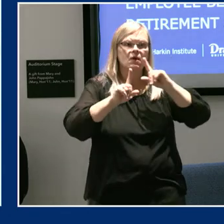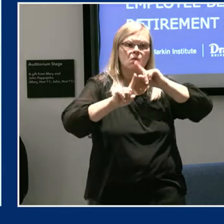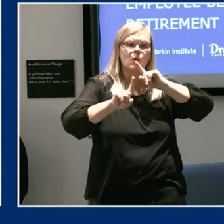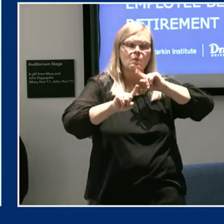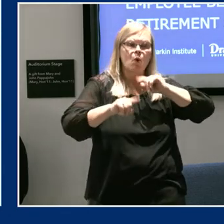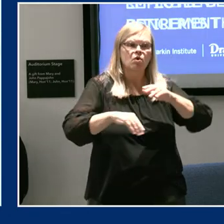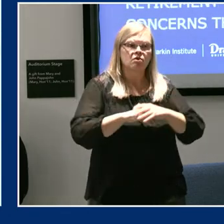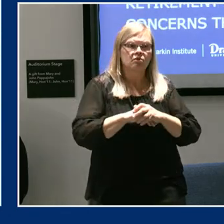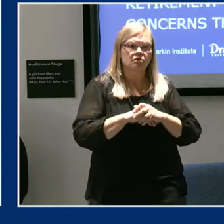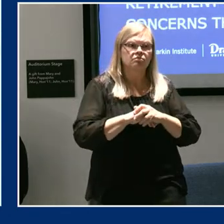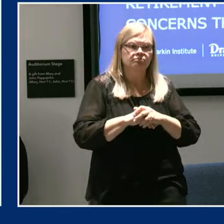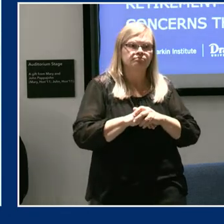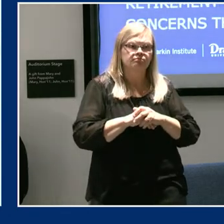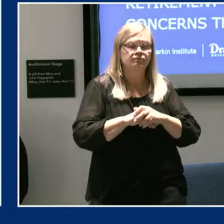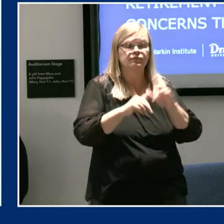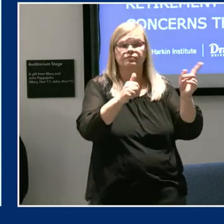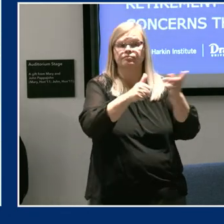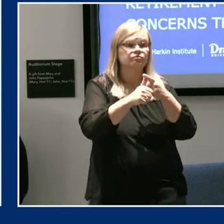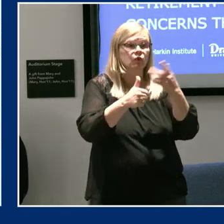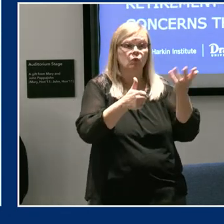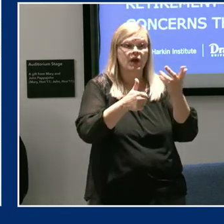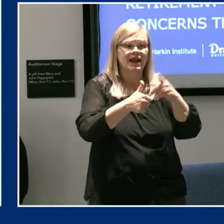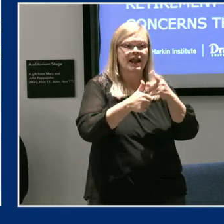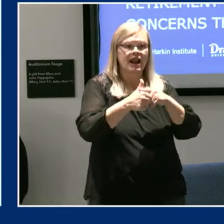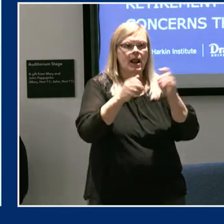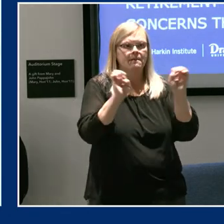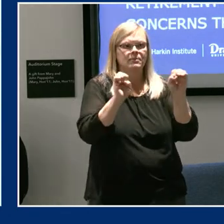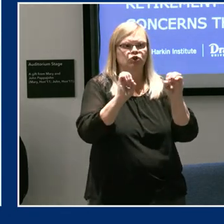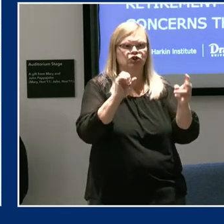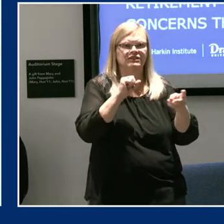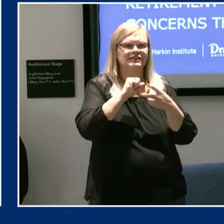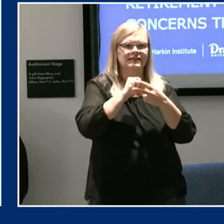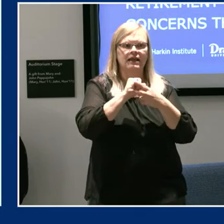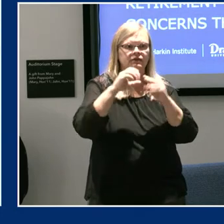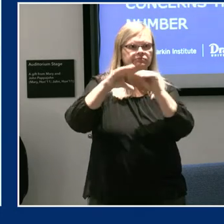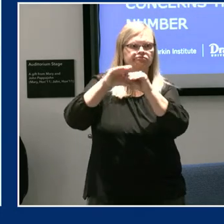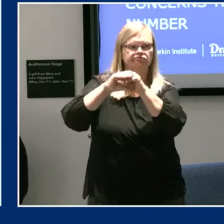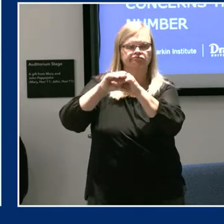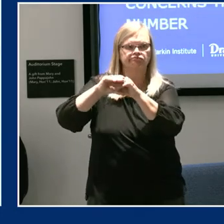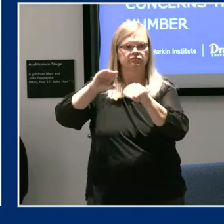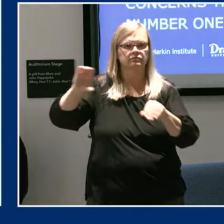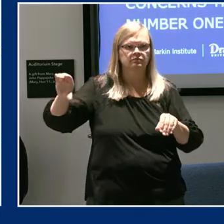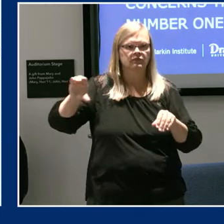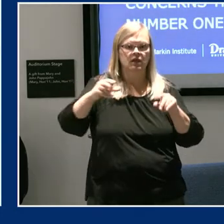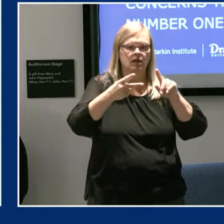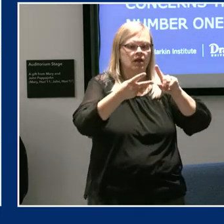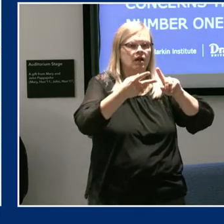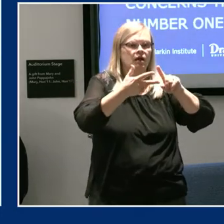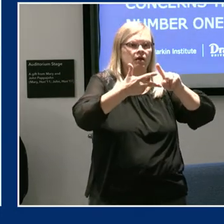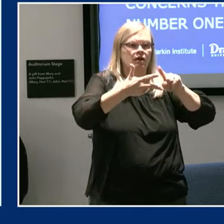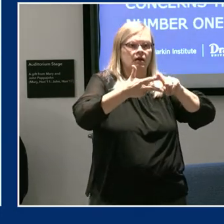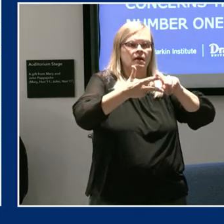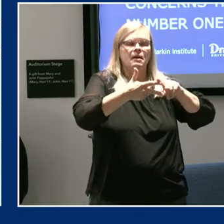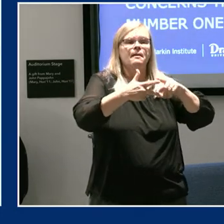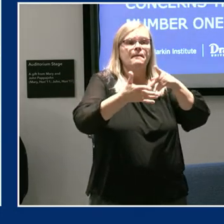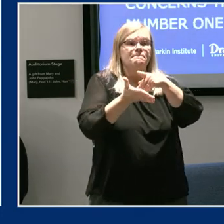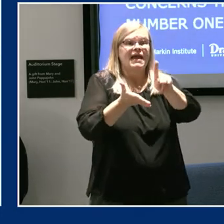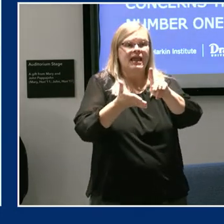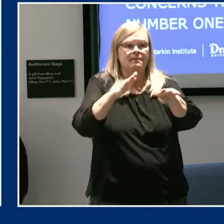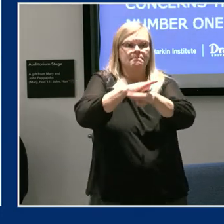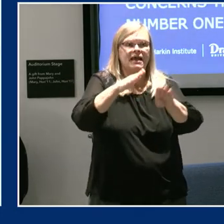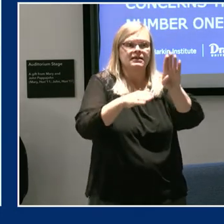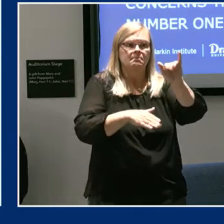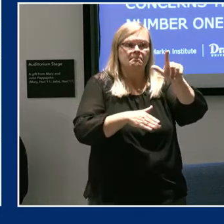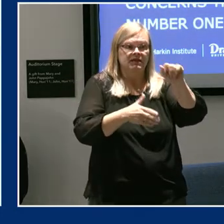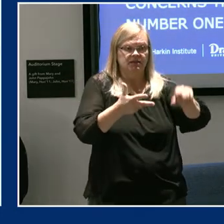And in this order, number one is emergency savings, number two is paying basic bills, and